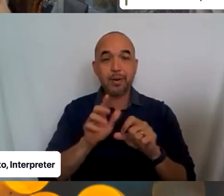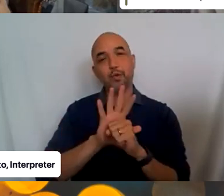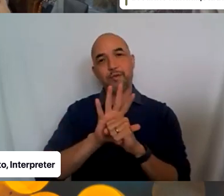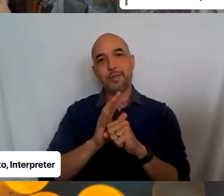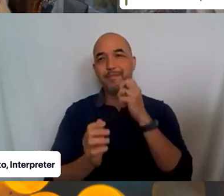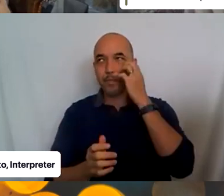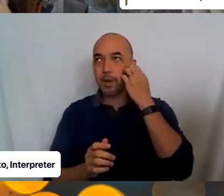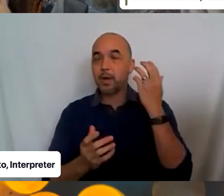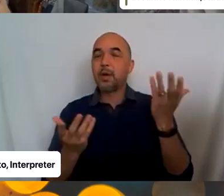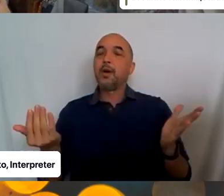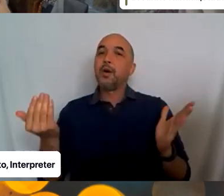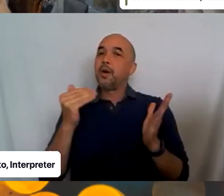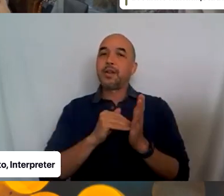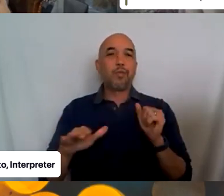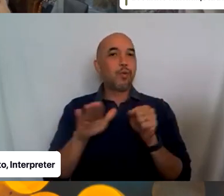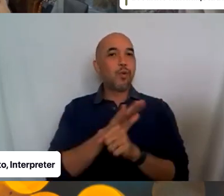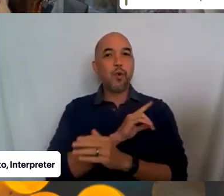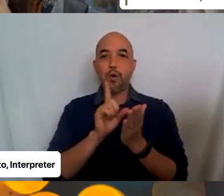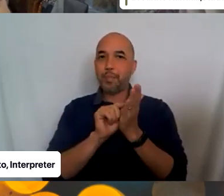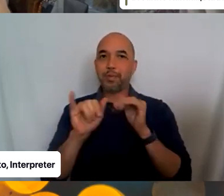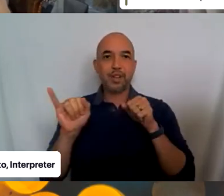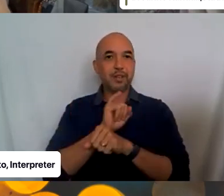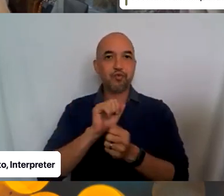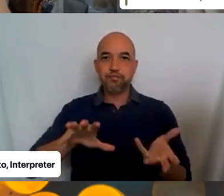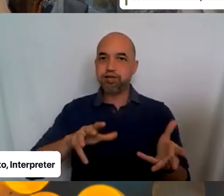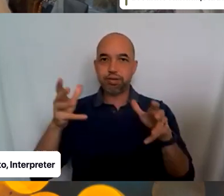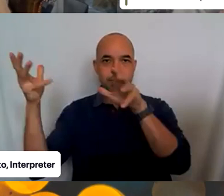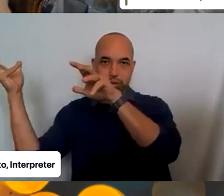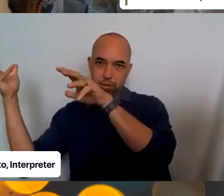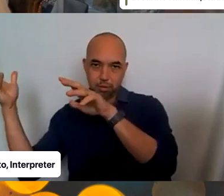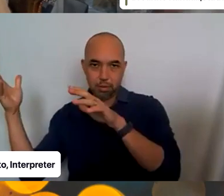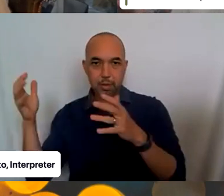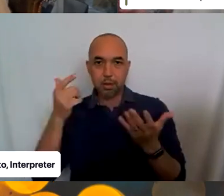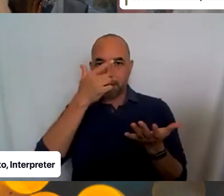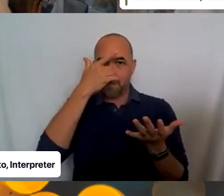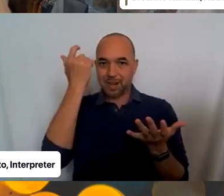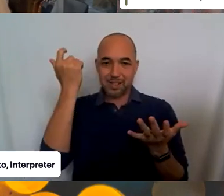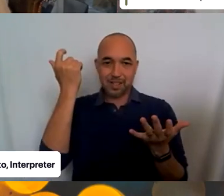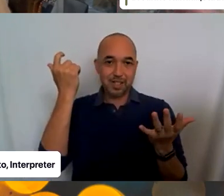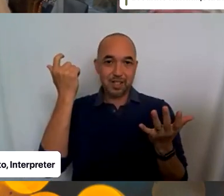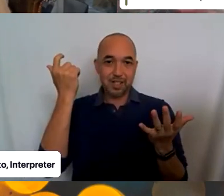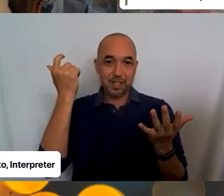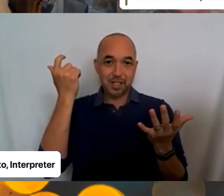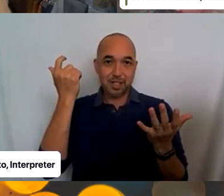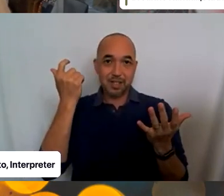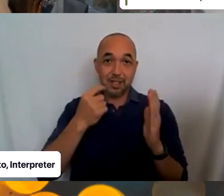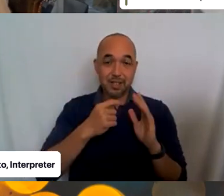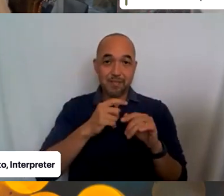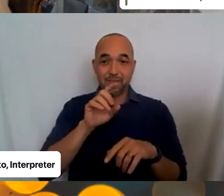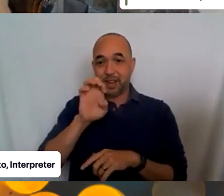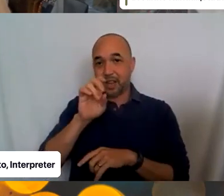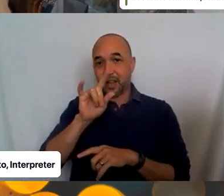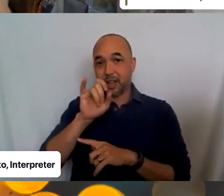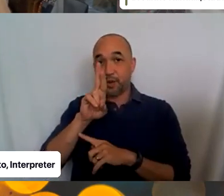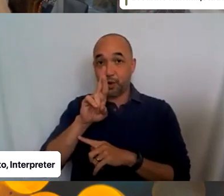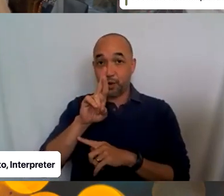of threw the whole publishing industry for a loop, because the read times for editors turned from, anywhere from a couple